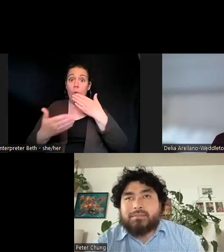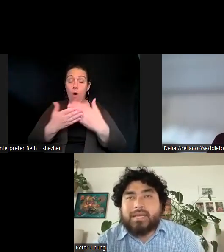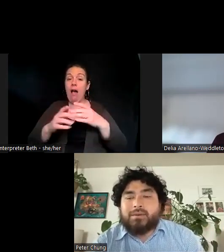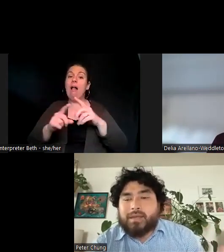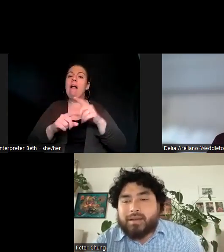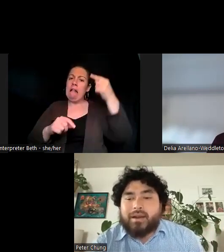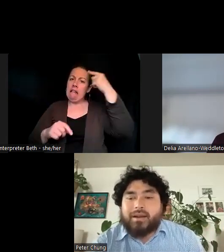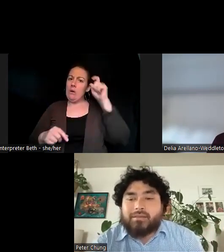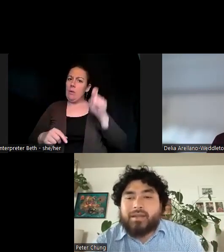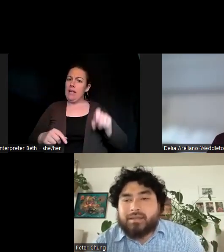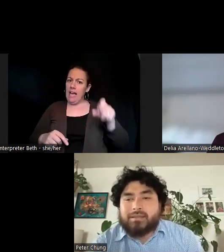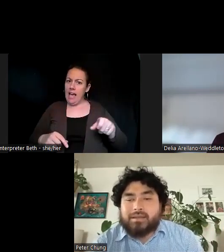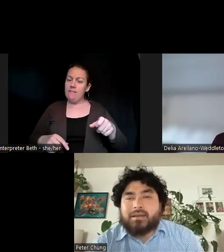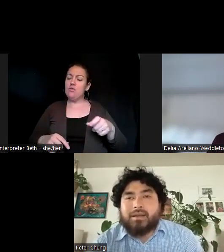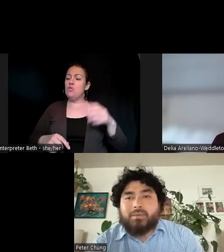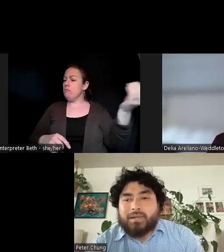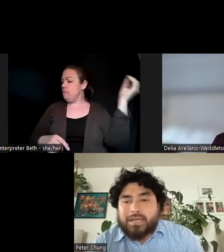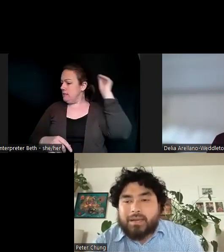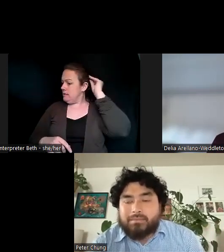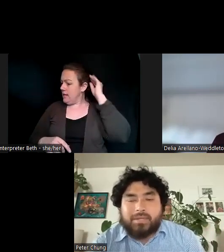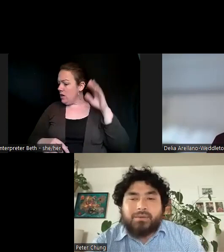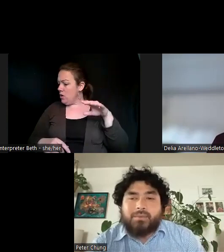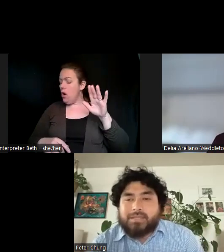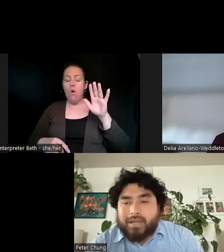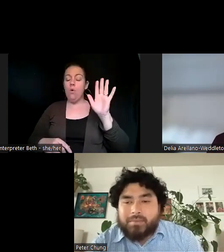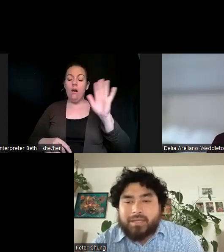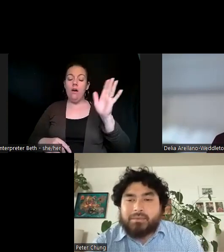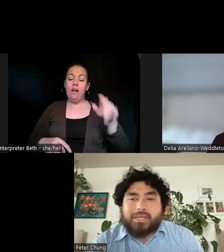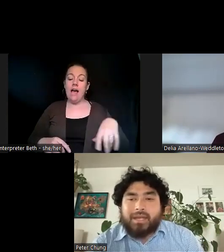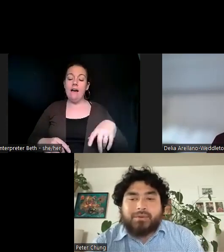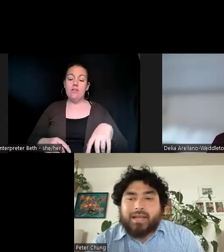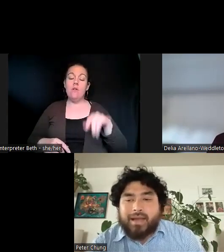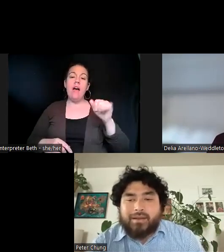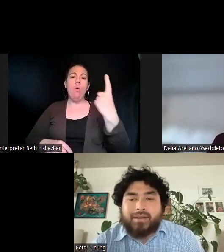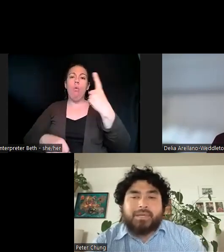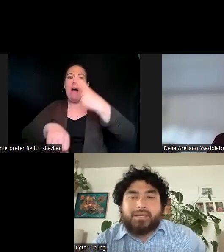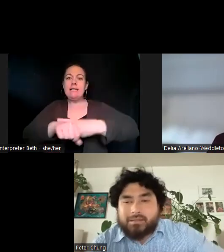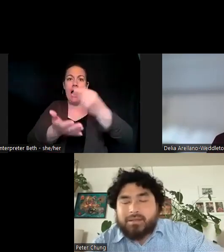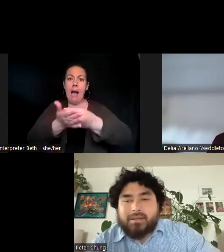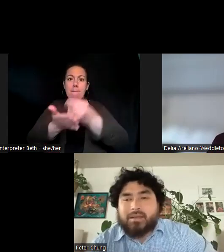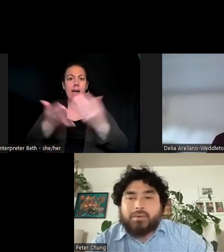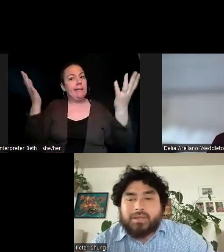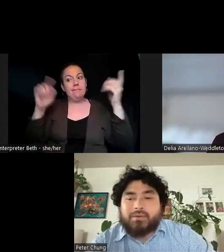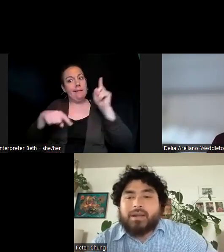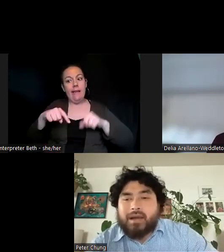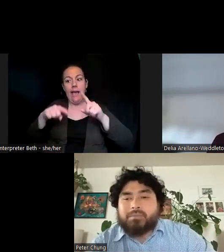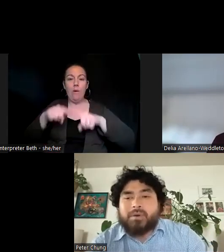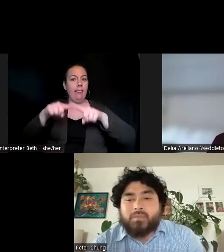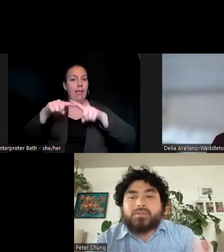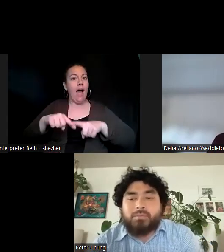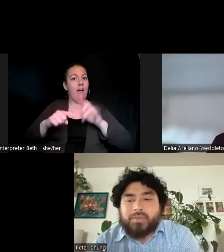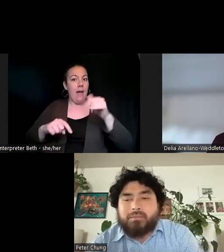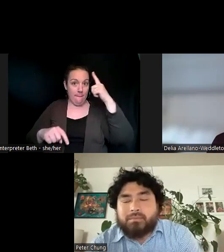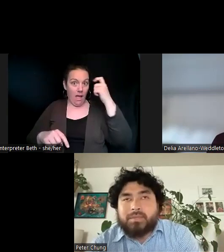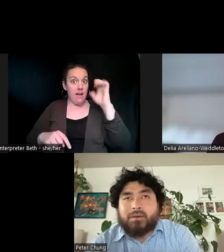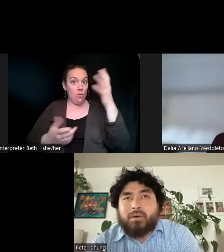to take away the narrative that this is a one-time money and we can't rely on it because, it's going to run out, but